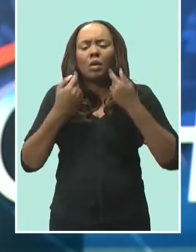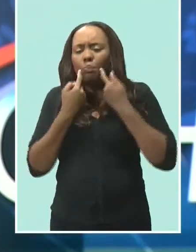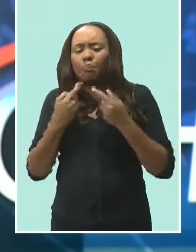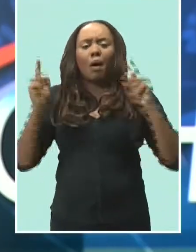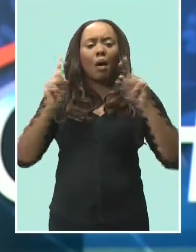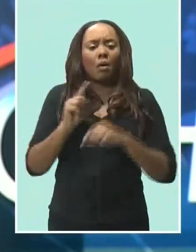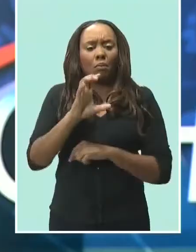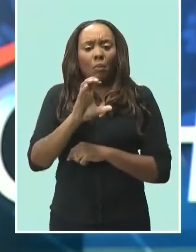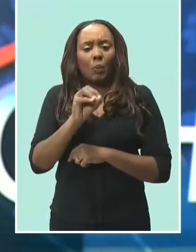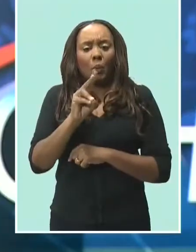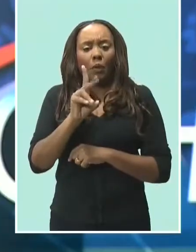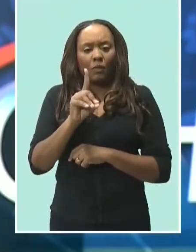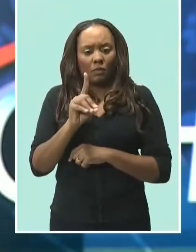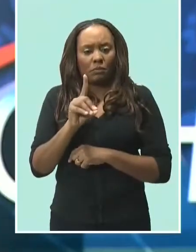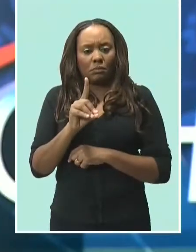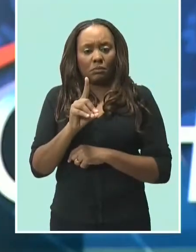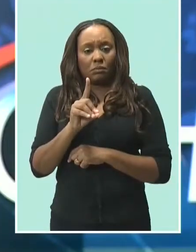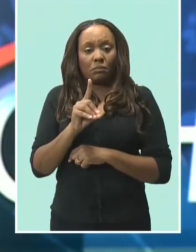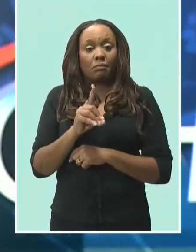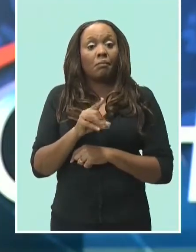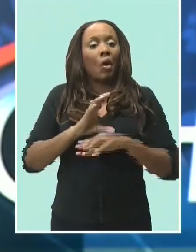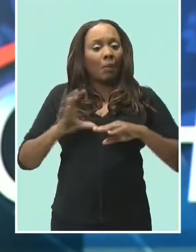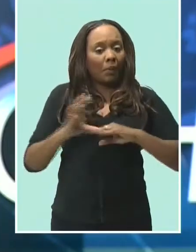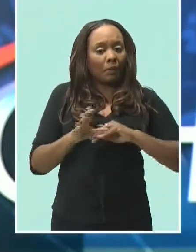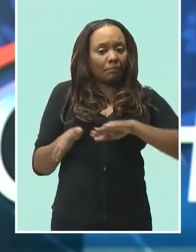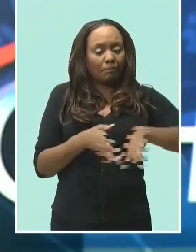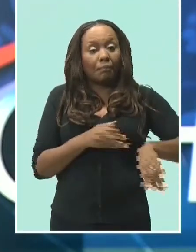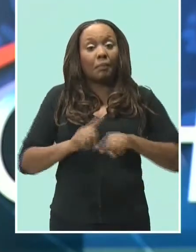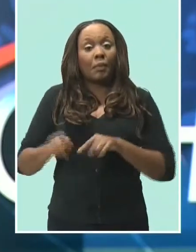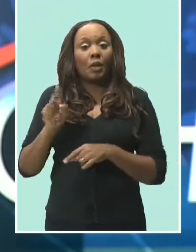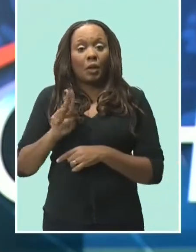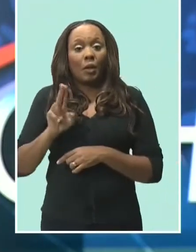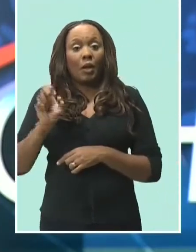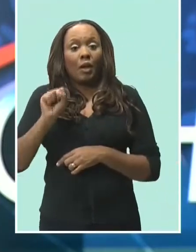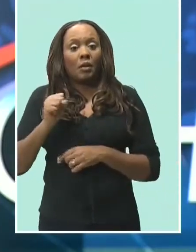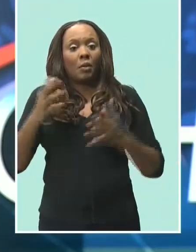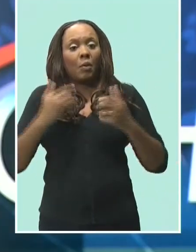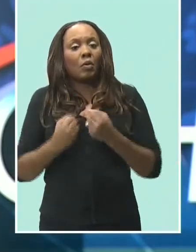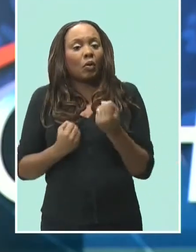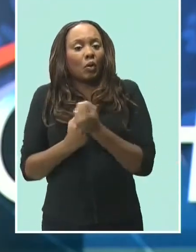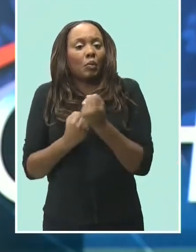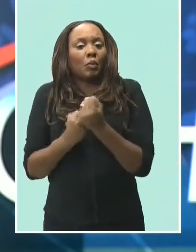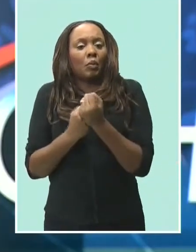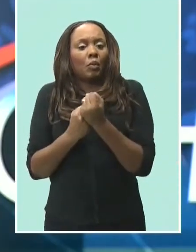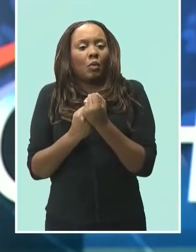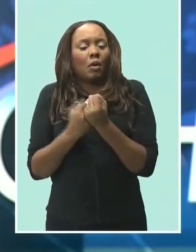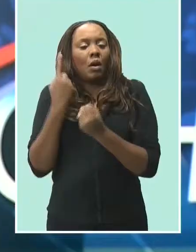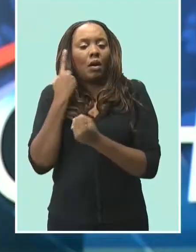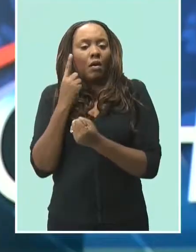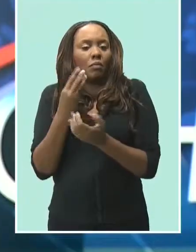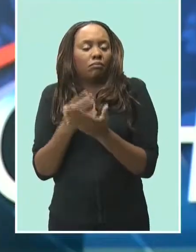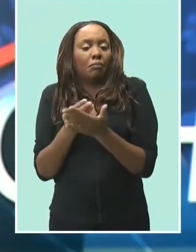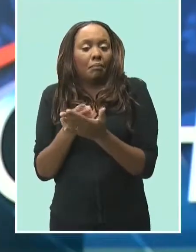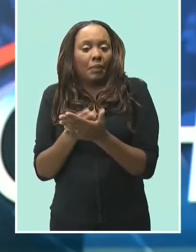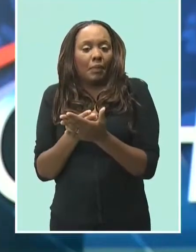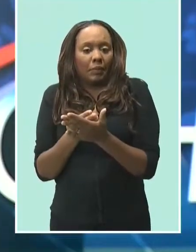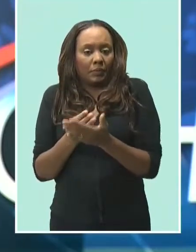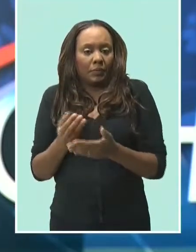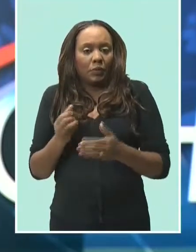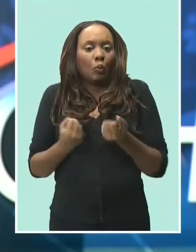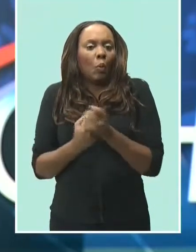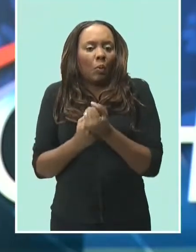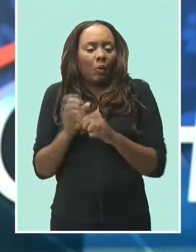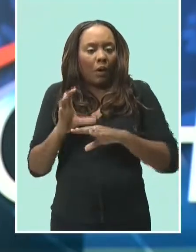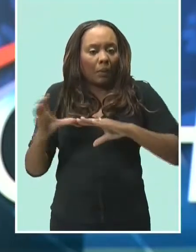against COVID-19, the United States has come forward to offer its support in the key area of access to funding. This was